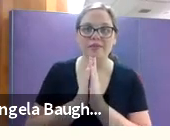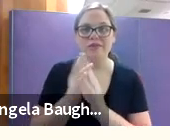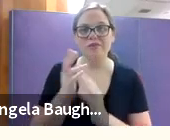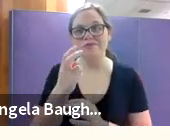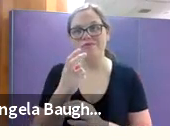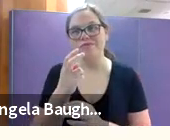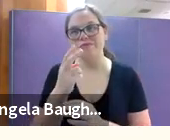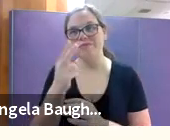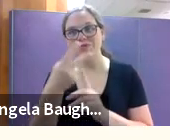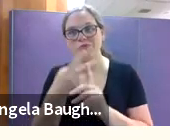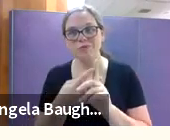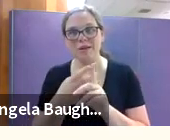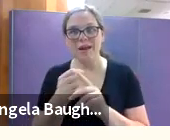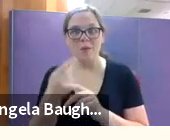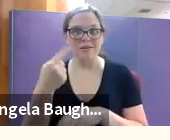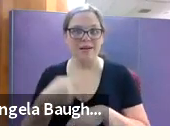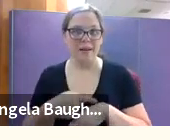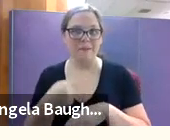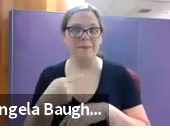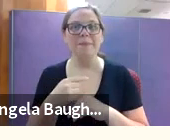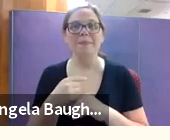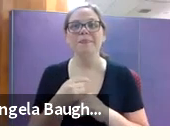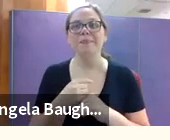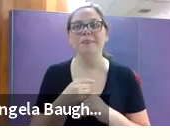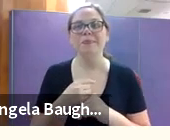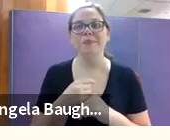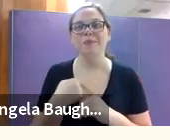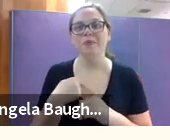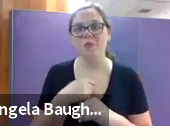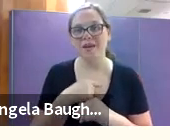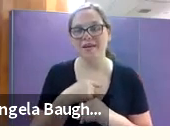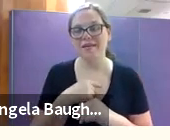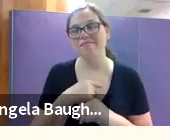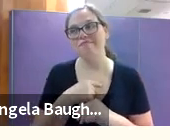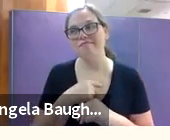months at one time, and we had to